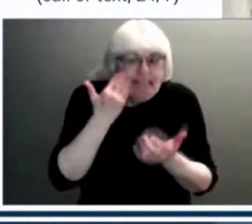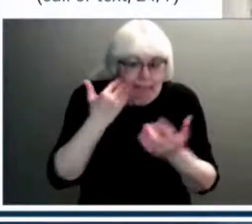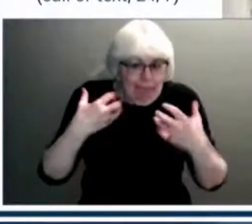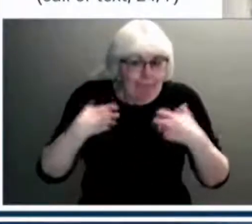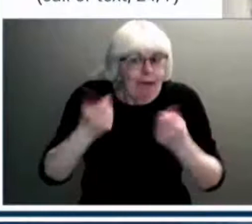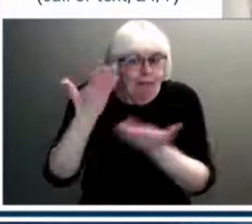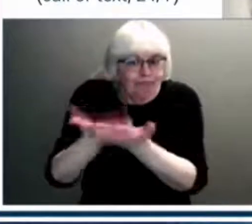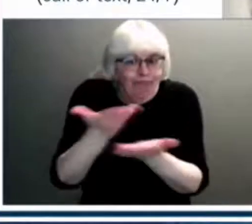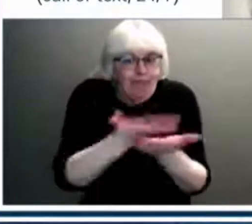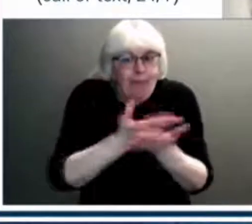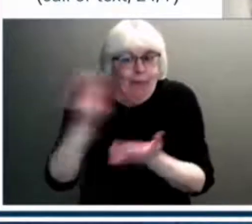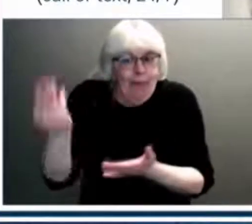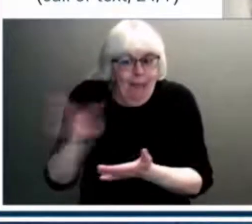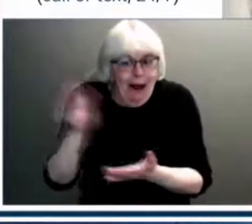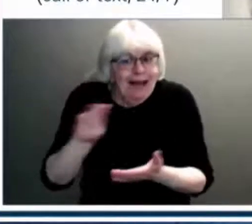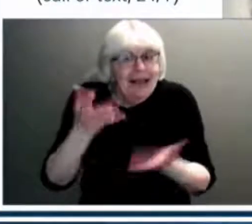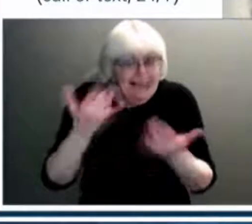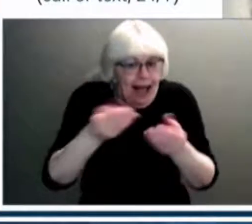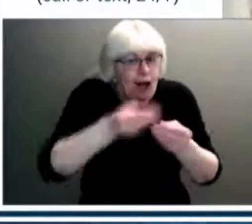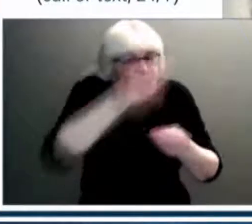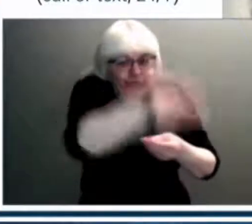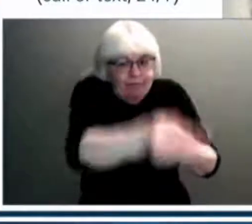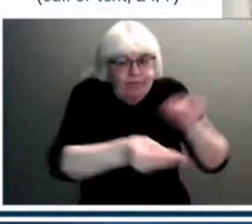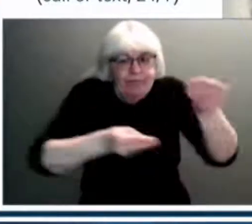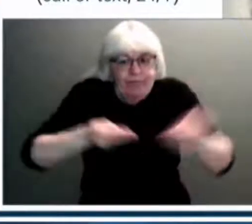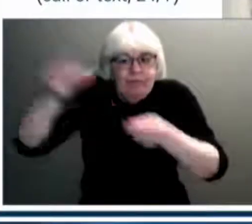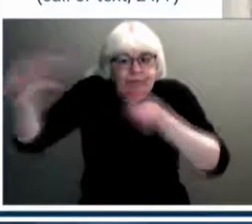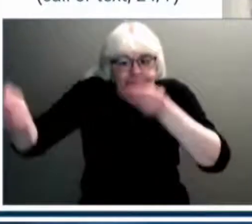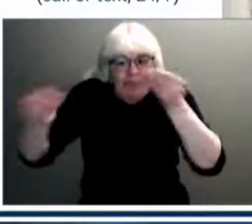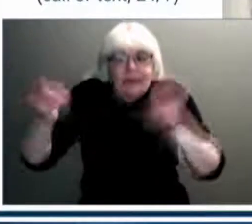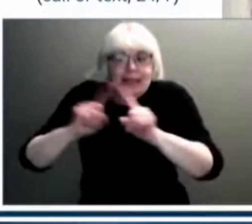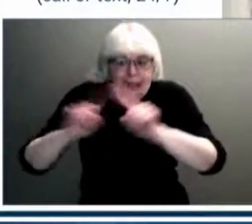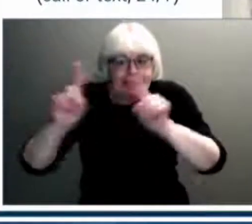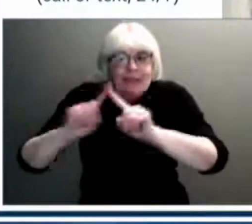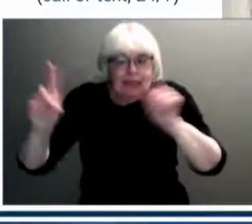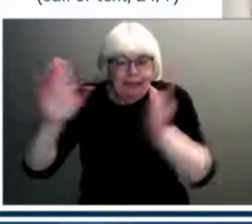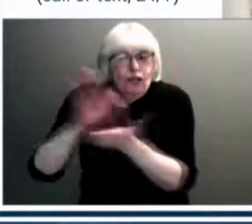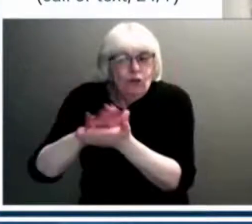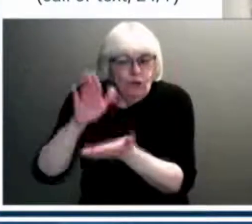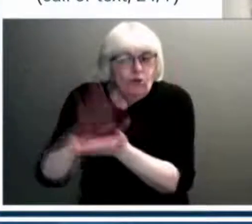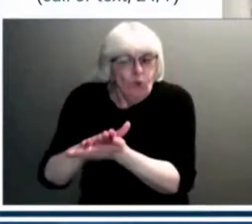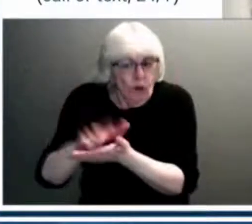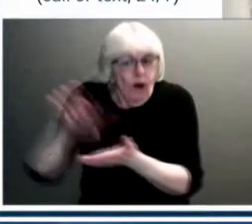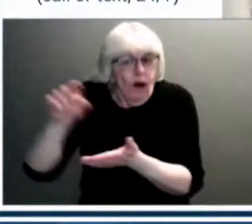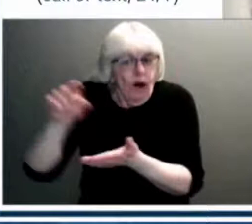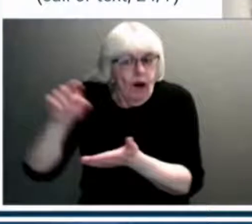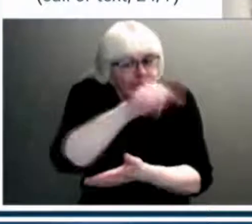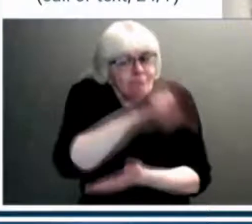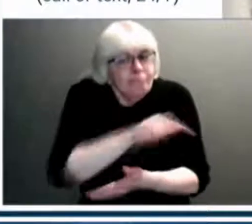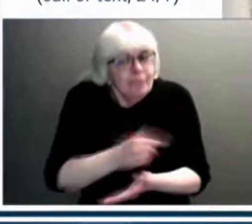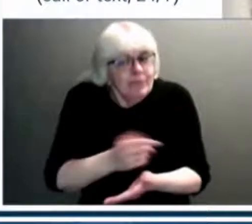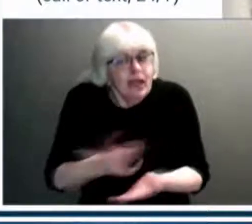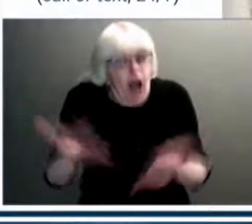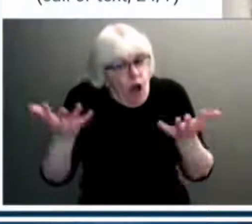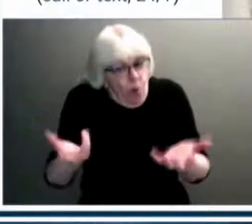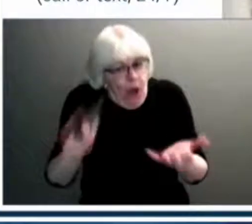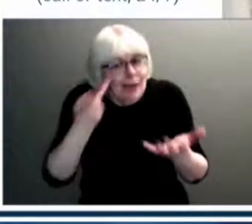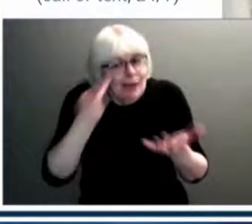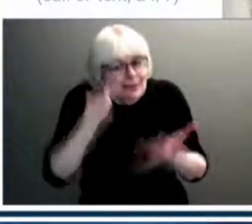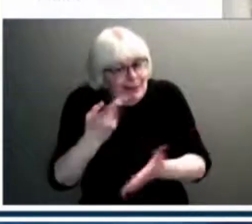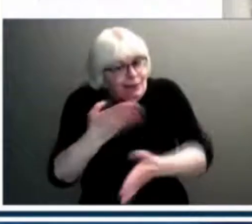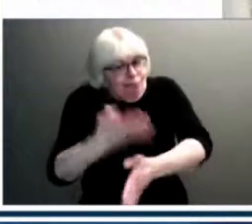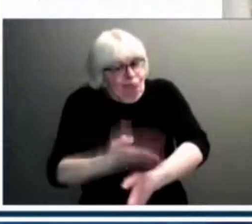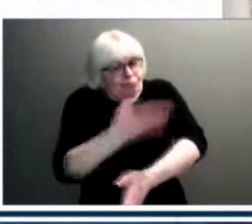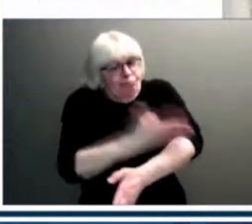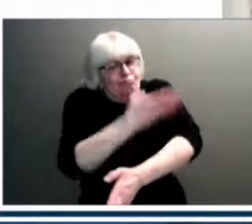province. So that's good progress there. We've been able to make 3-ply masks available for every teacher and